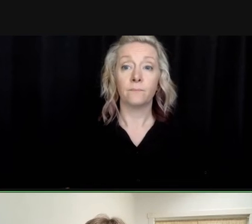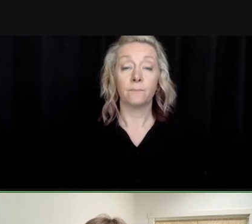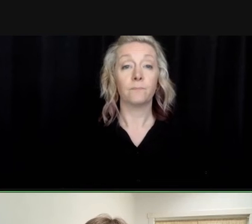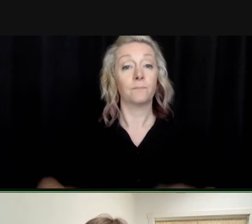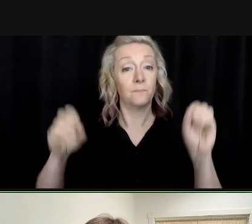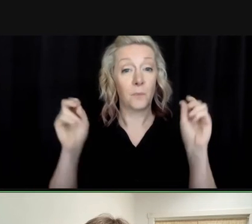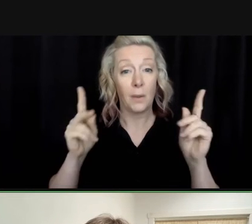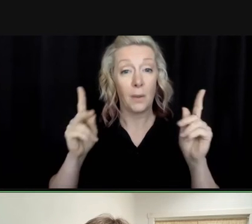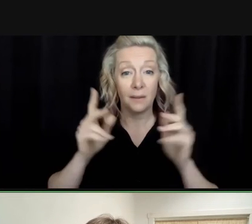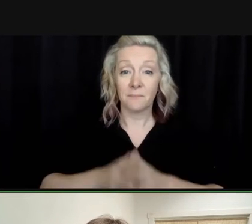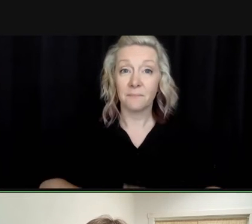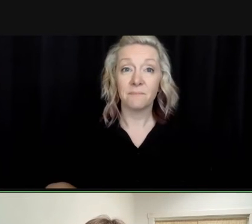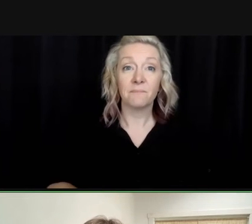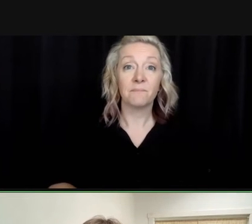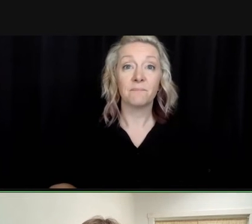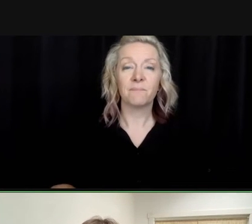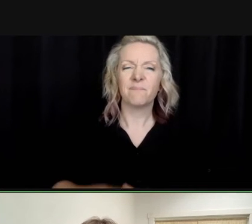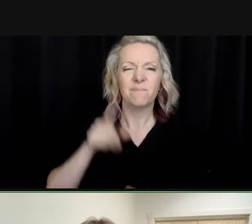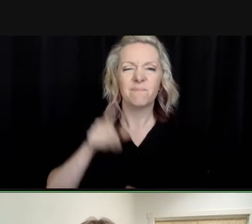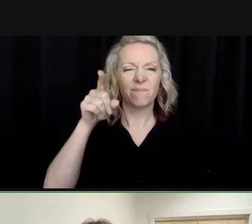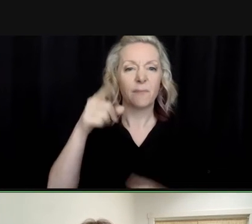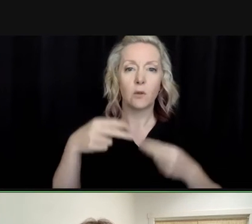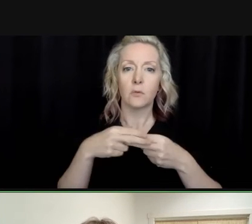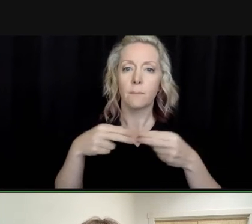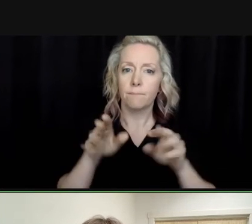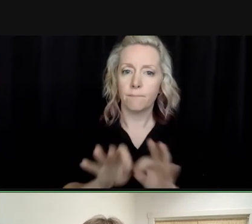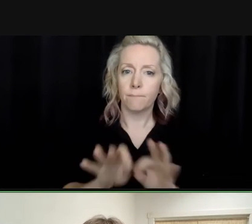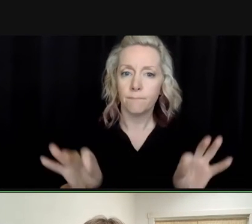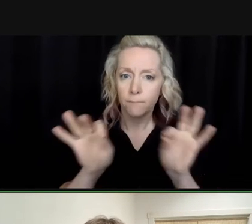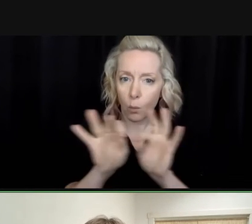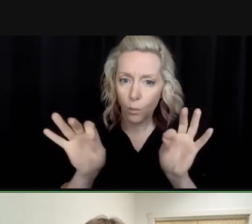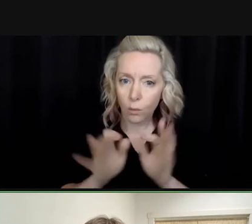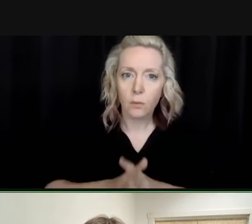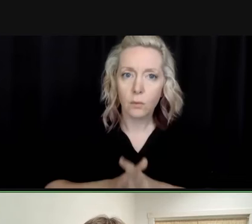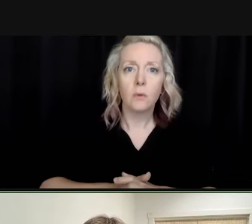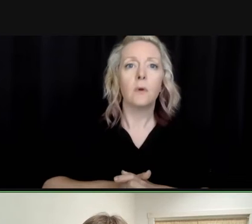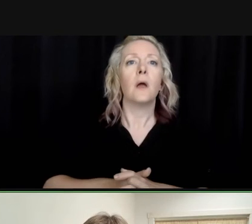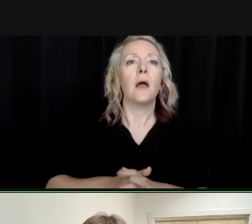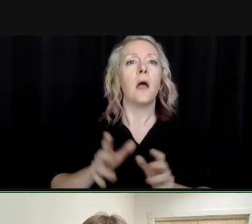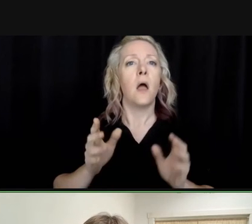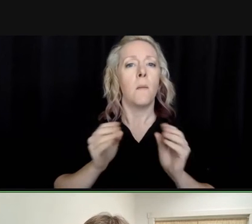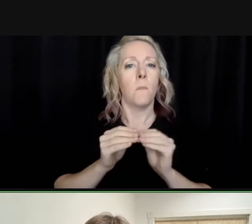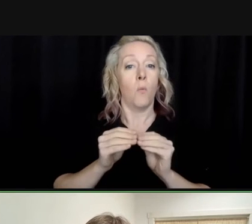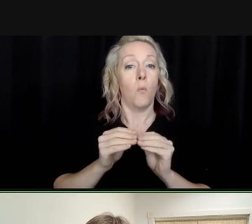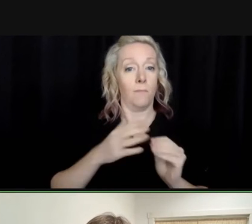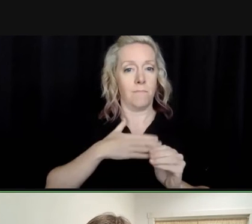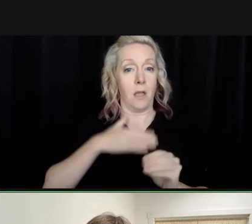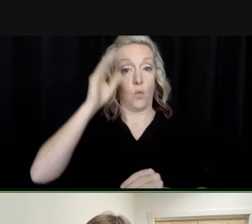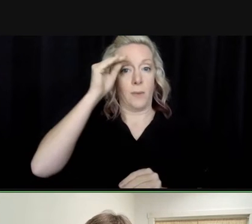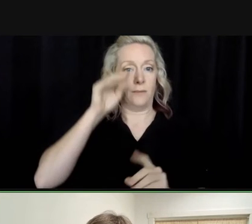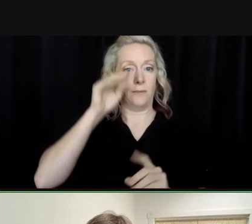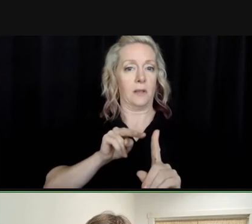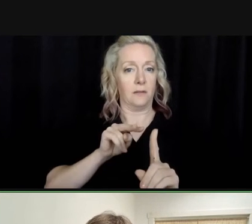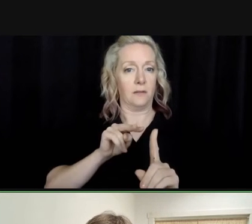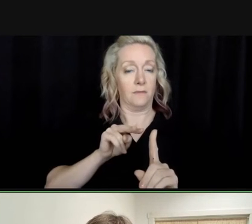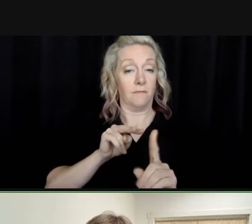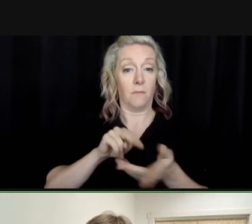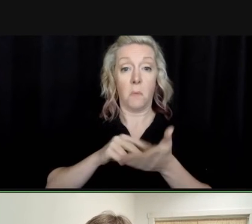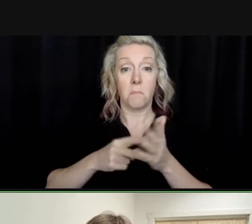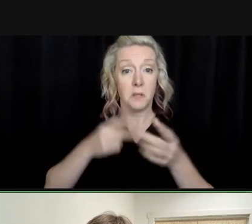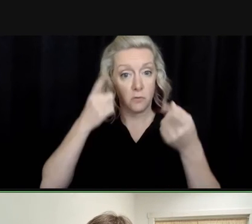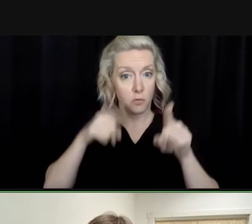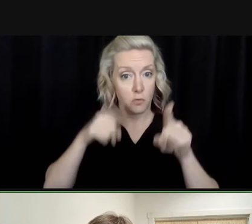Okay, this slide to me is really important, and it's more my perspective about things, so you don't have to agree with